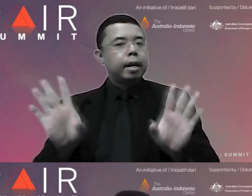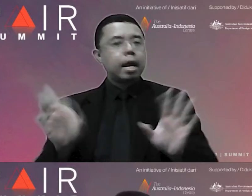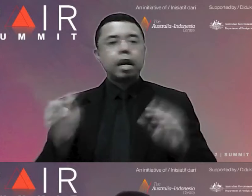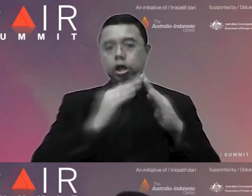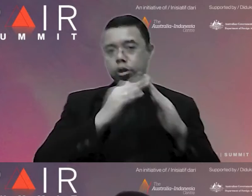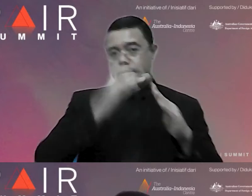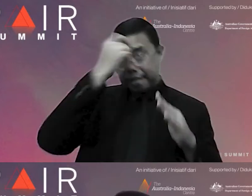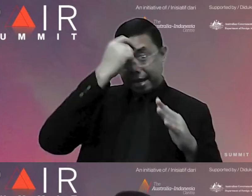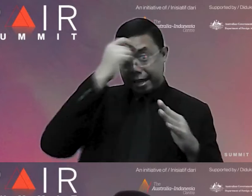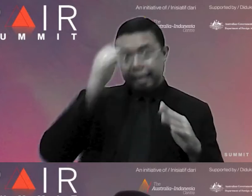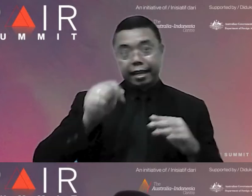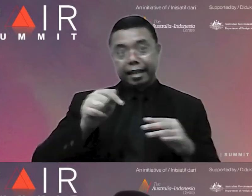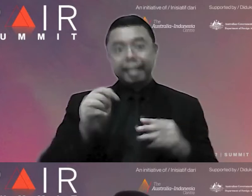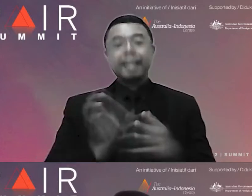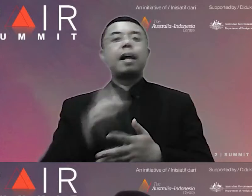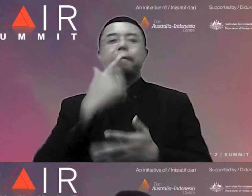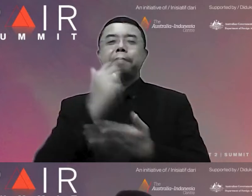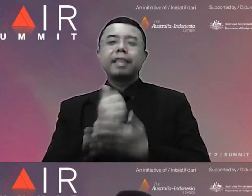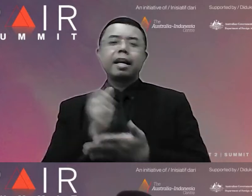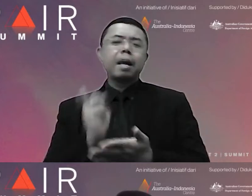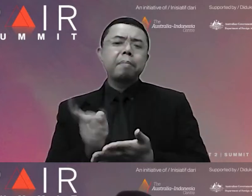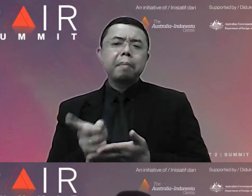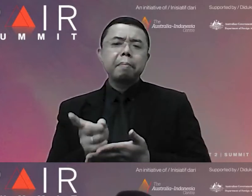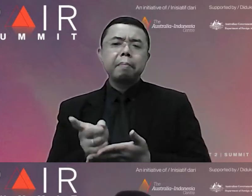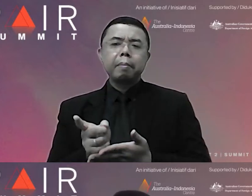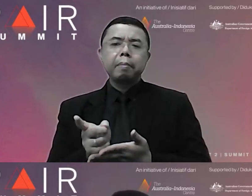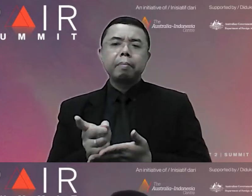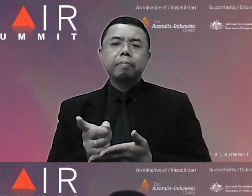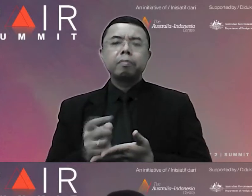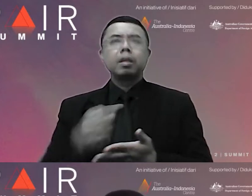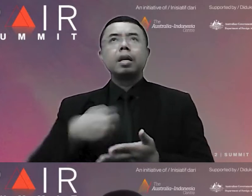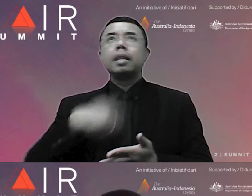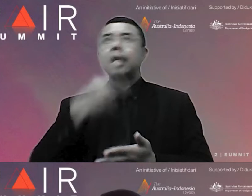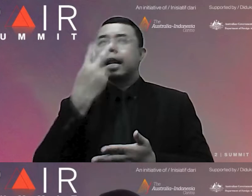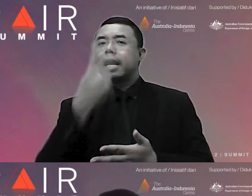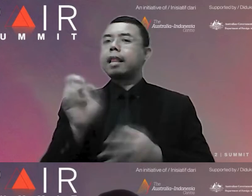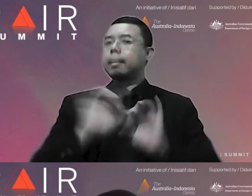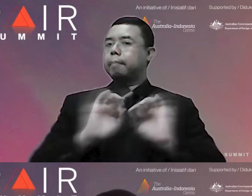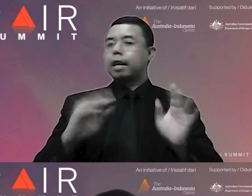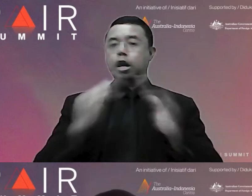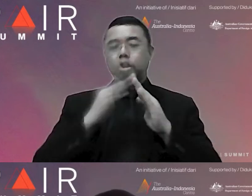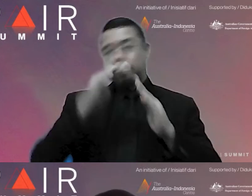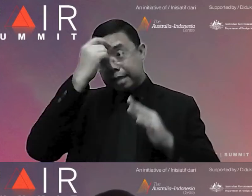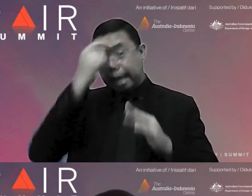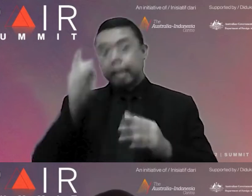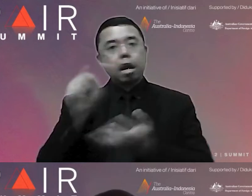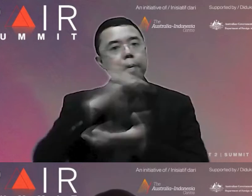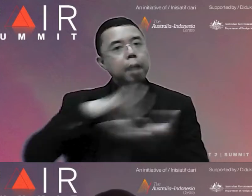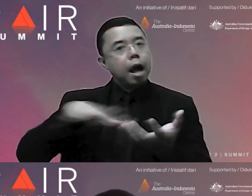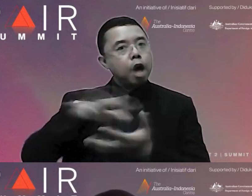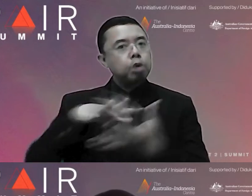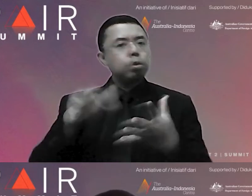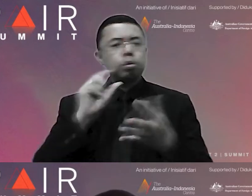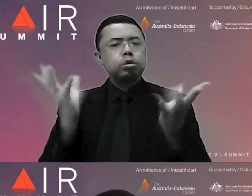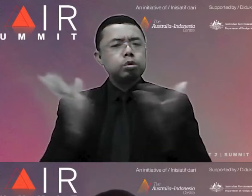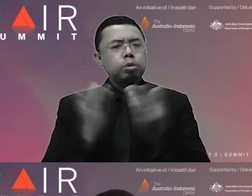this discrepancy between hospitals actually affect the number of or the risk that the staff can be